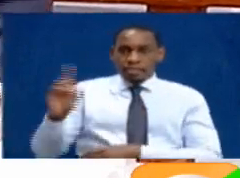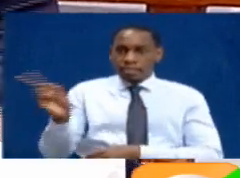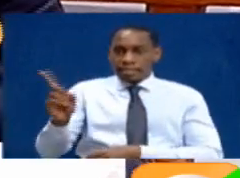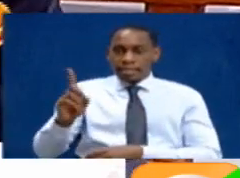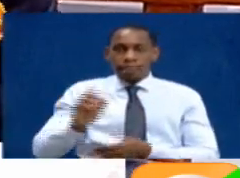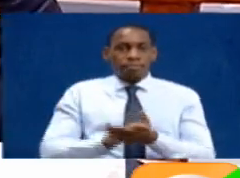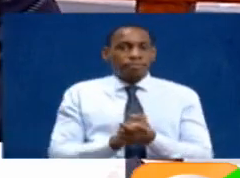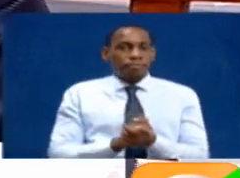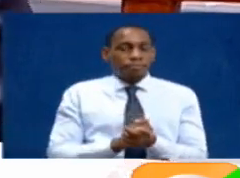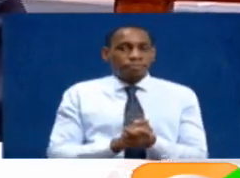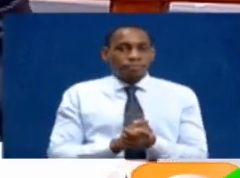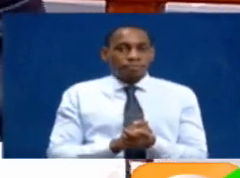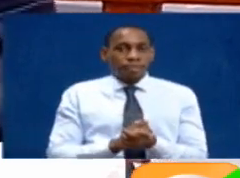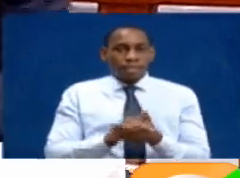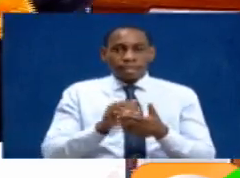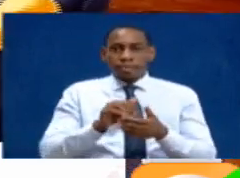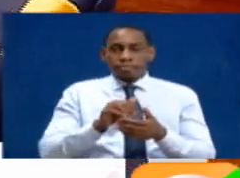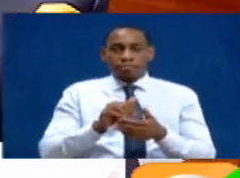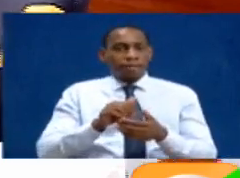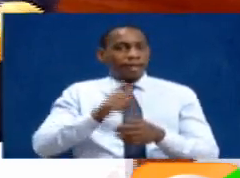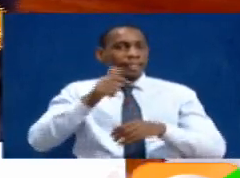Sometimes it's swallowed